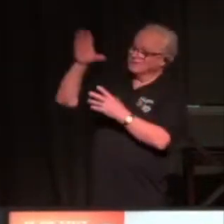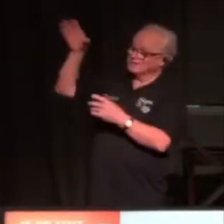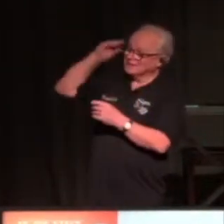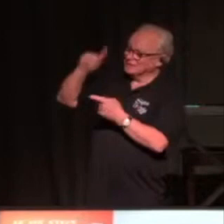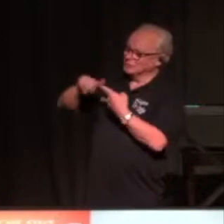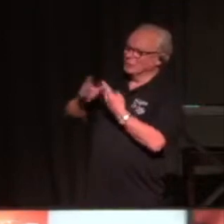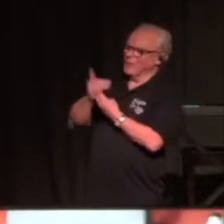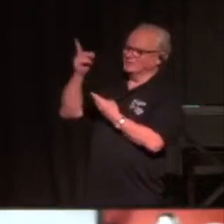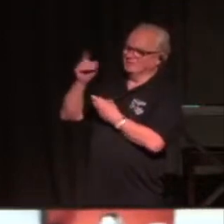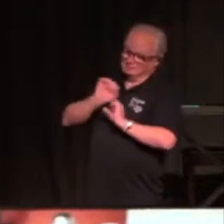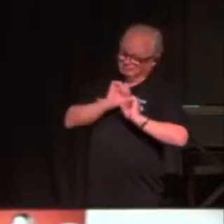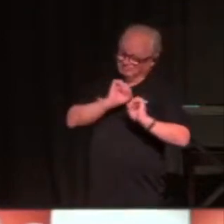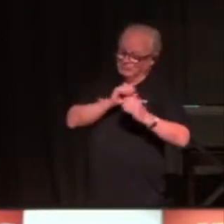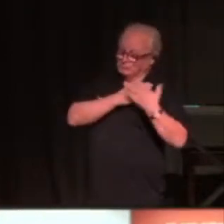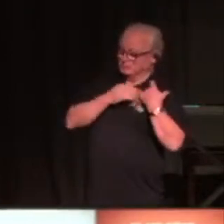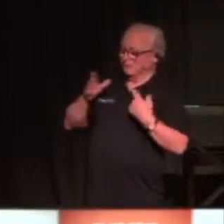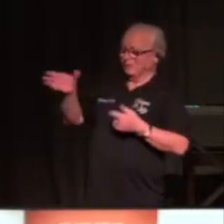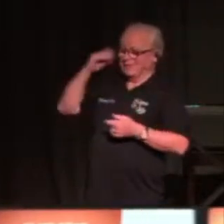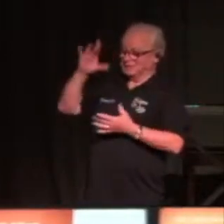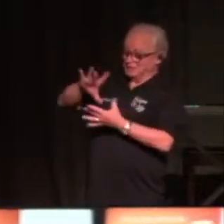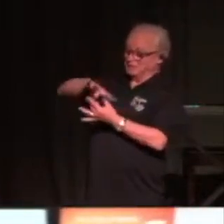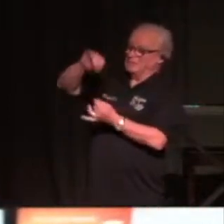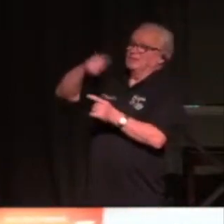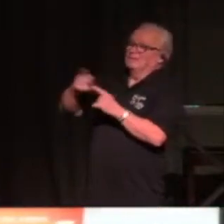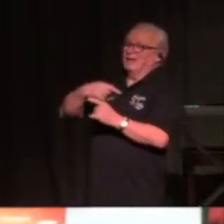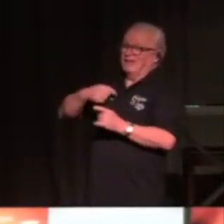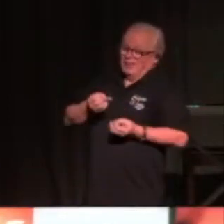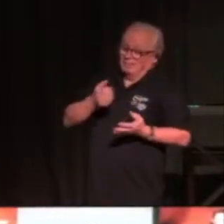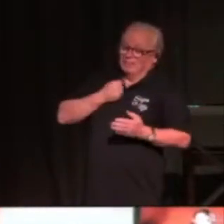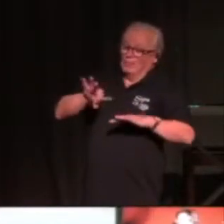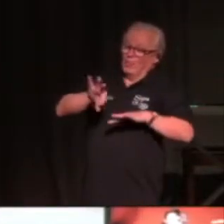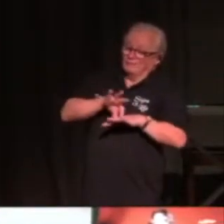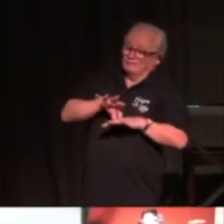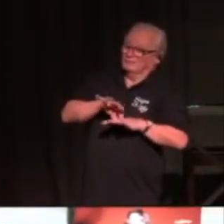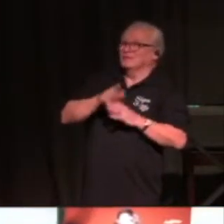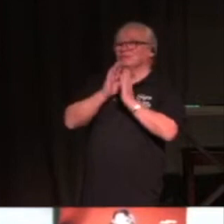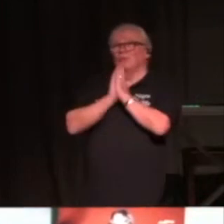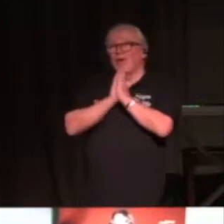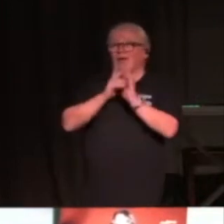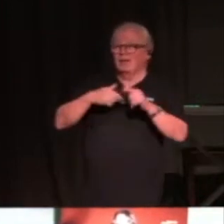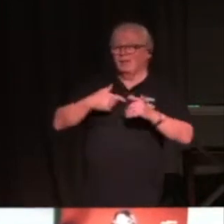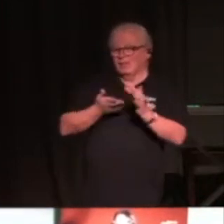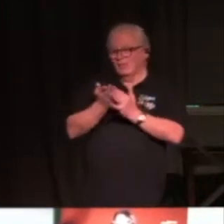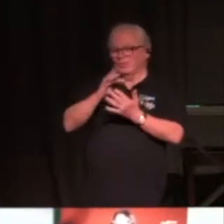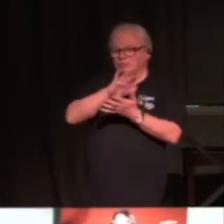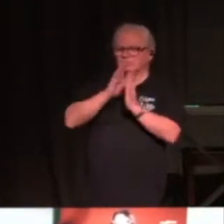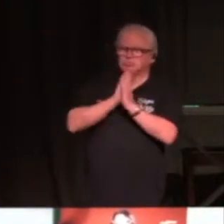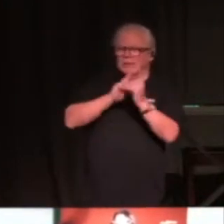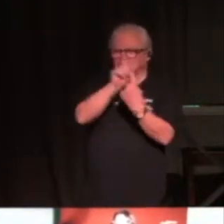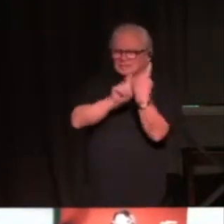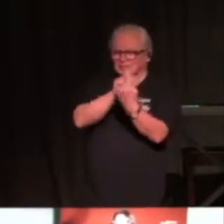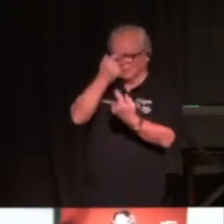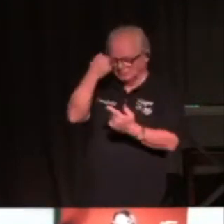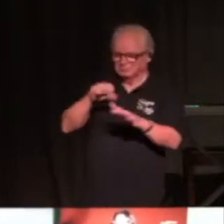I'll let her do the spiritual stuff. I'll let her do the praying, and she can go to the midweek and do all that stuff there around here. And I'll